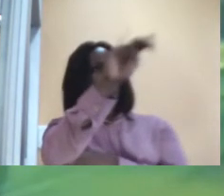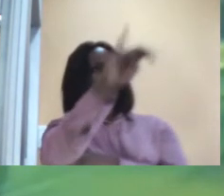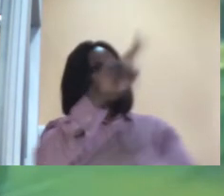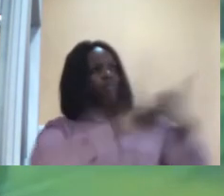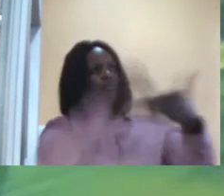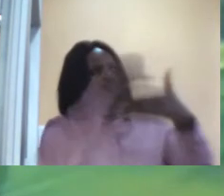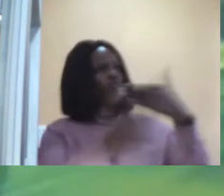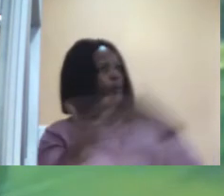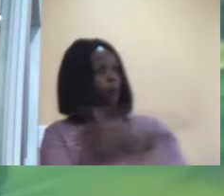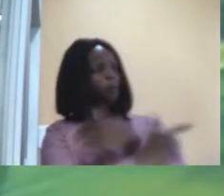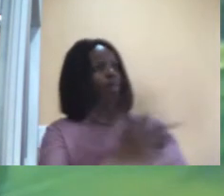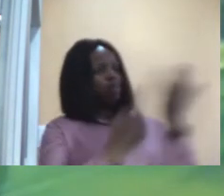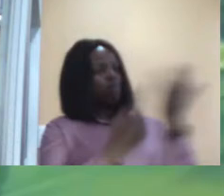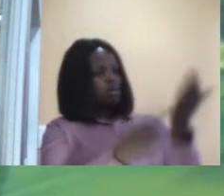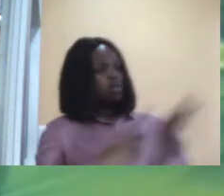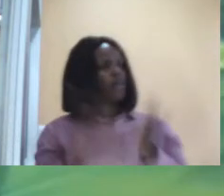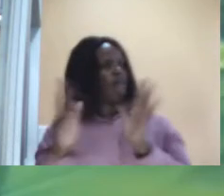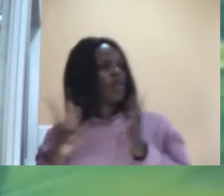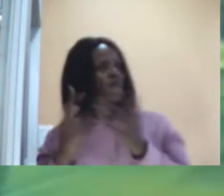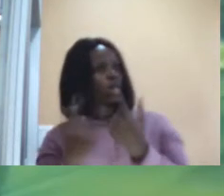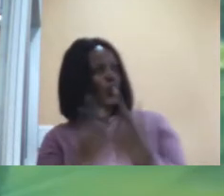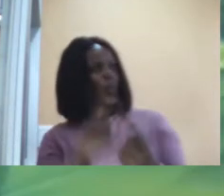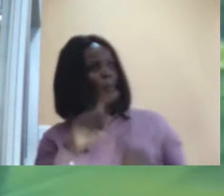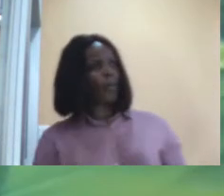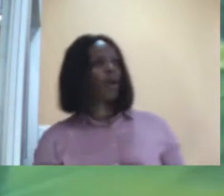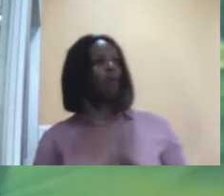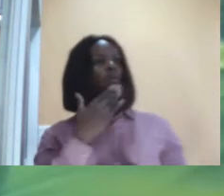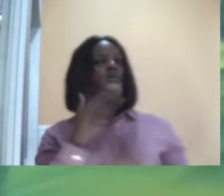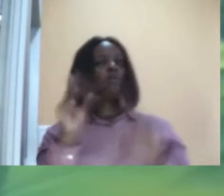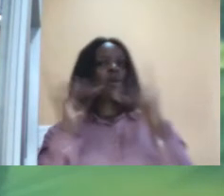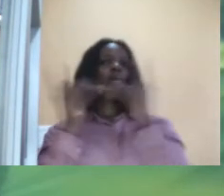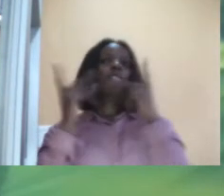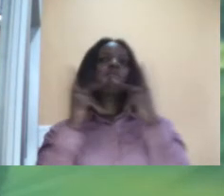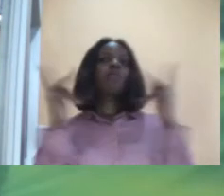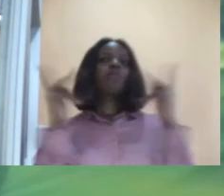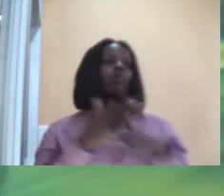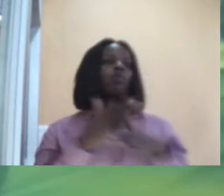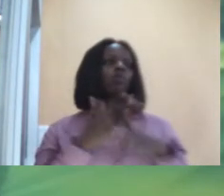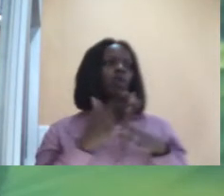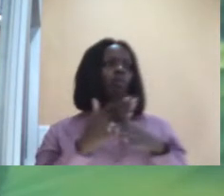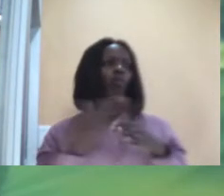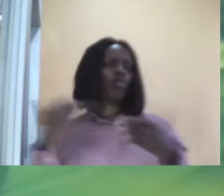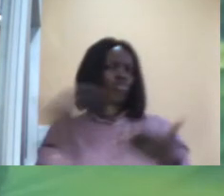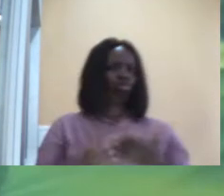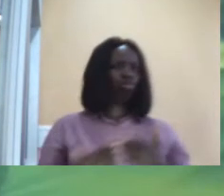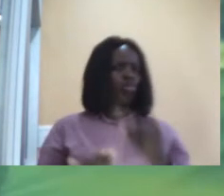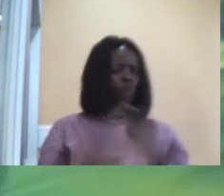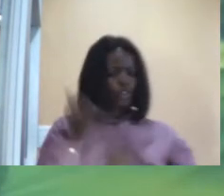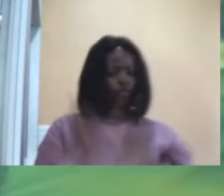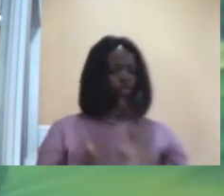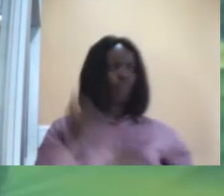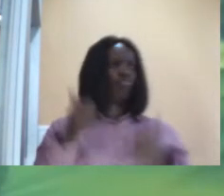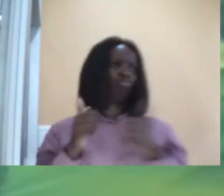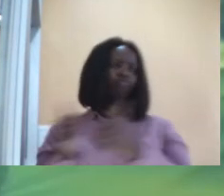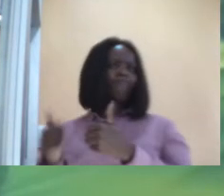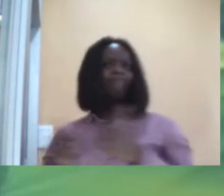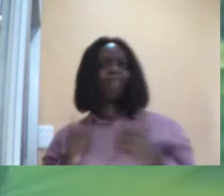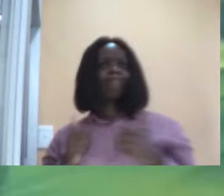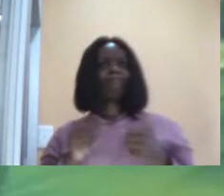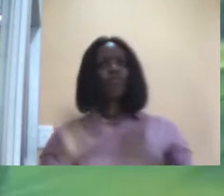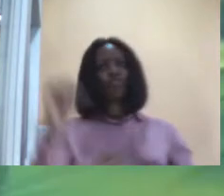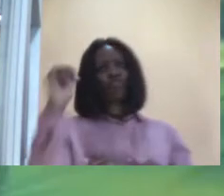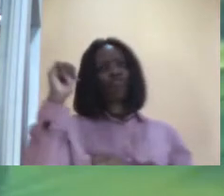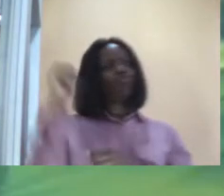that we're supposed to be doing with the public works. And I'm happy with the progress that I've seen. And as of